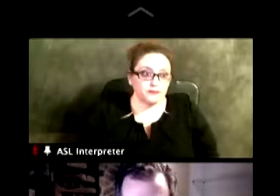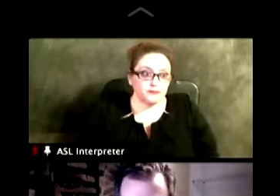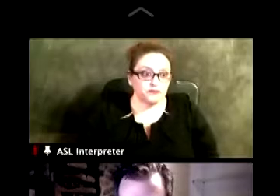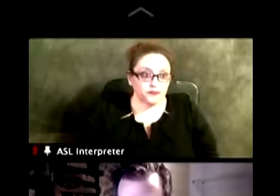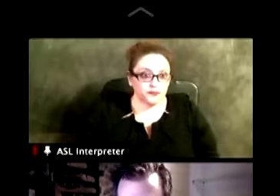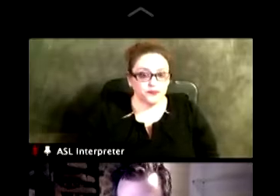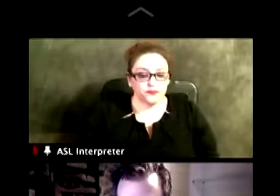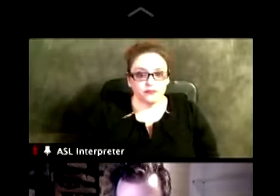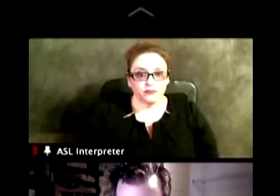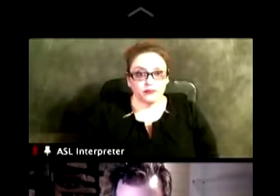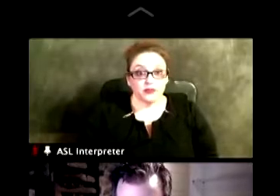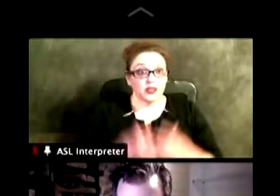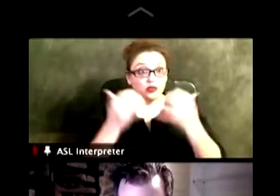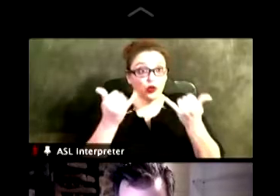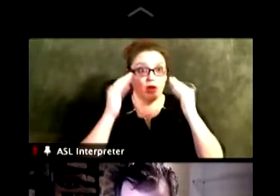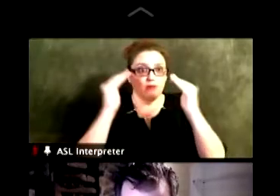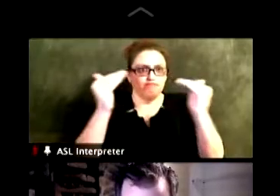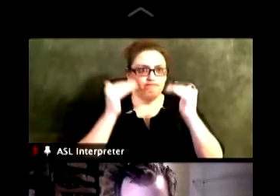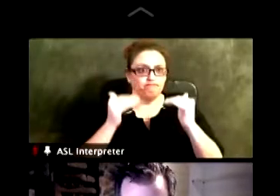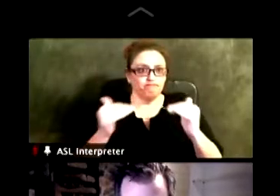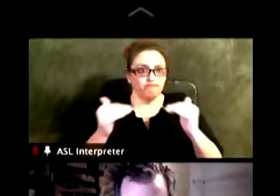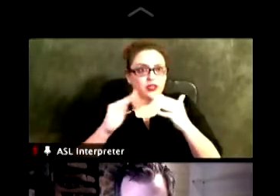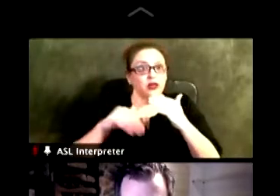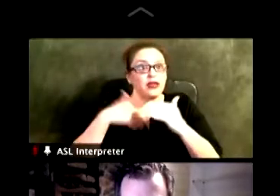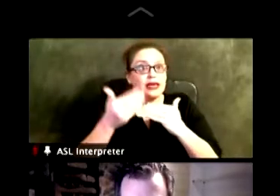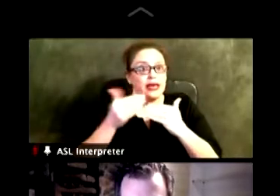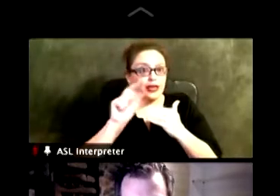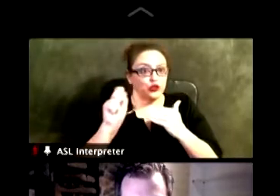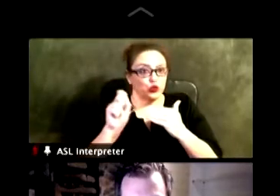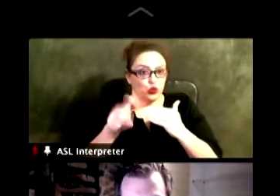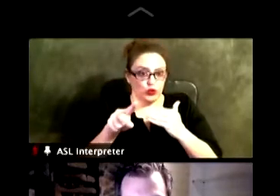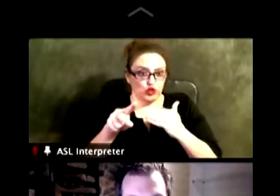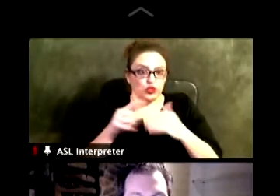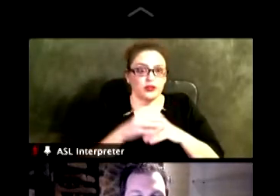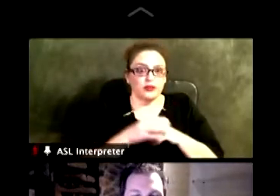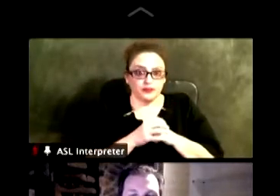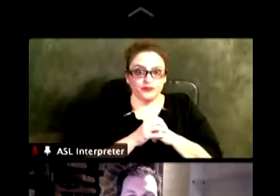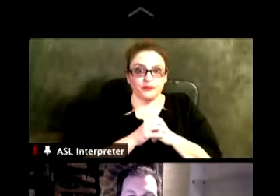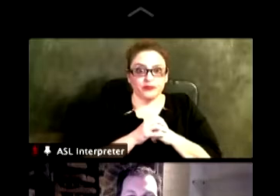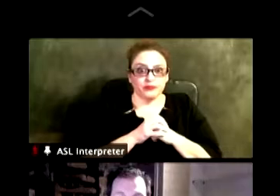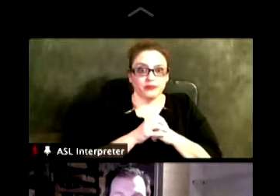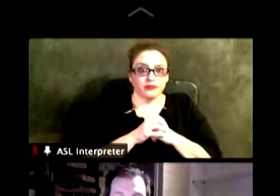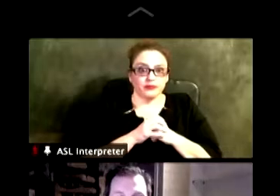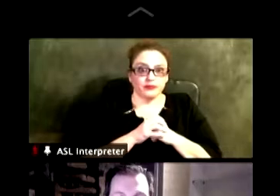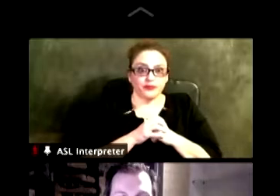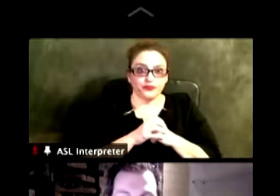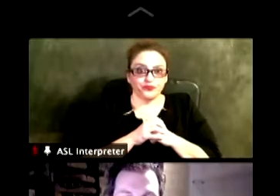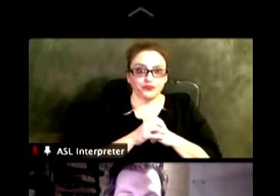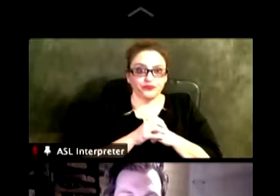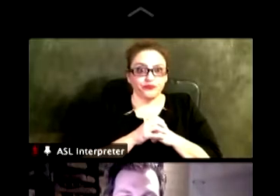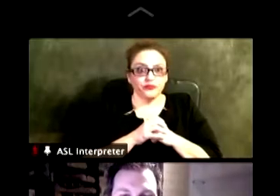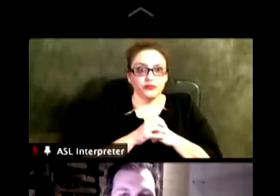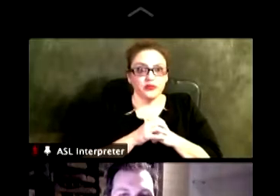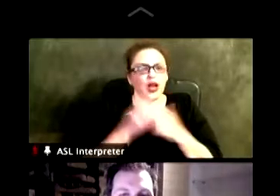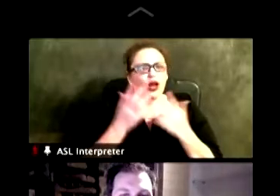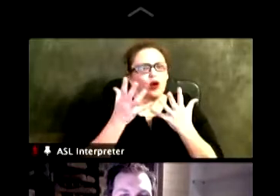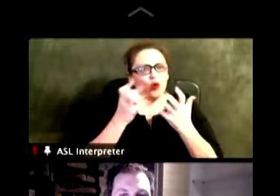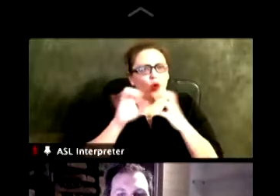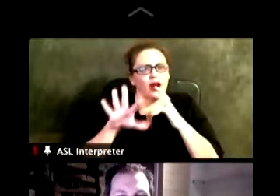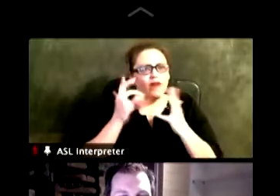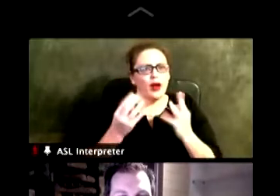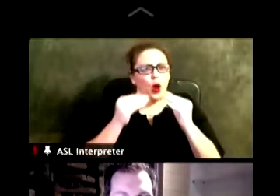Let's move on to our next question, which will help get at the question of racial equity by finding out a little bit more about